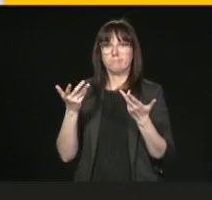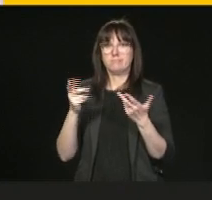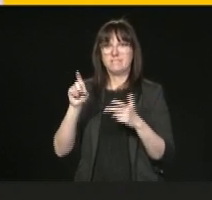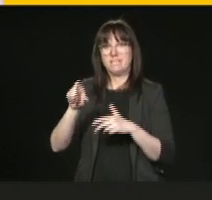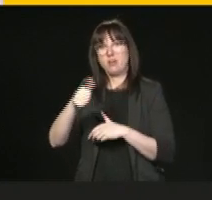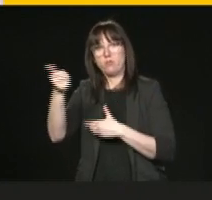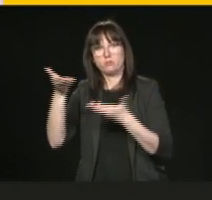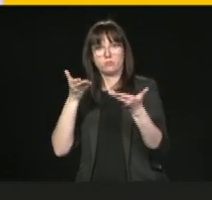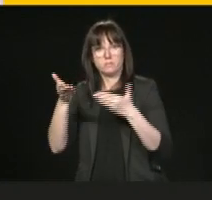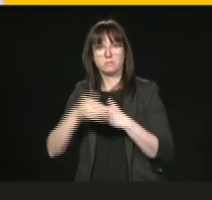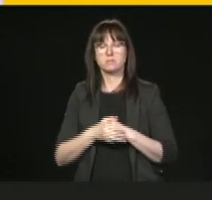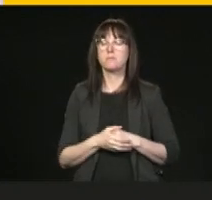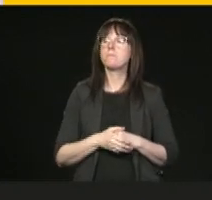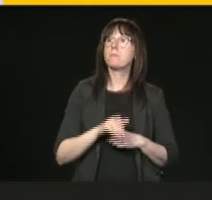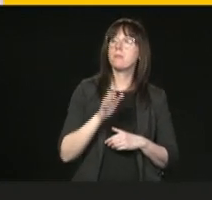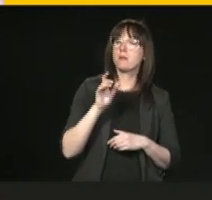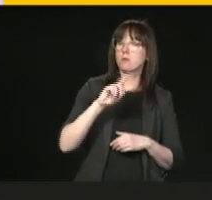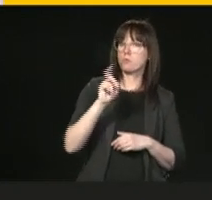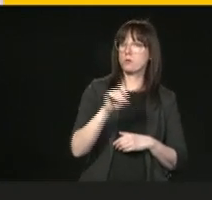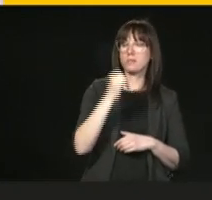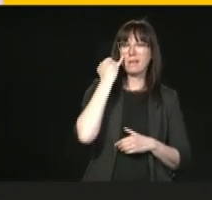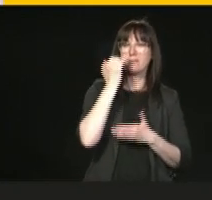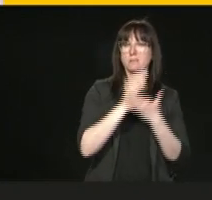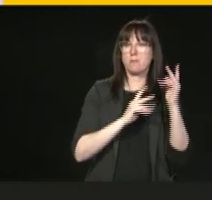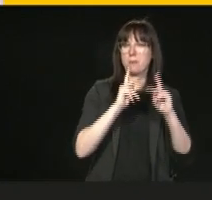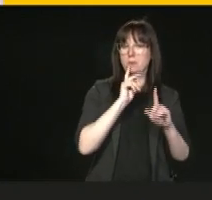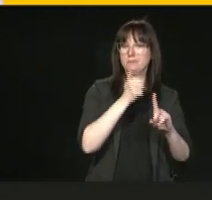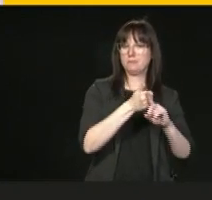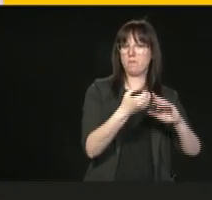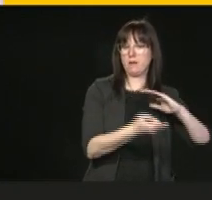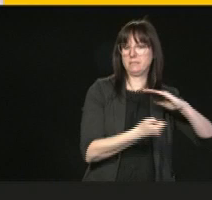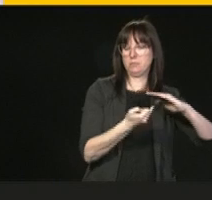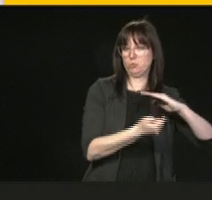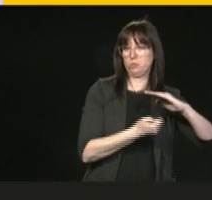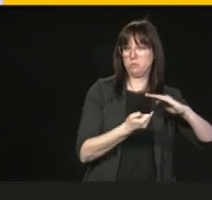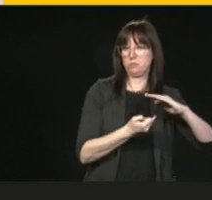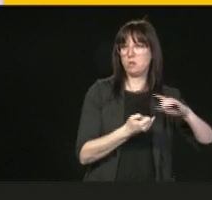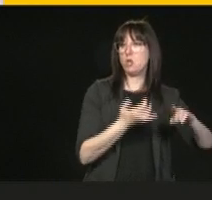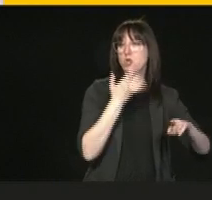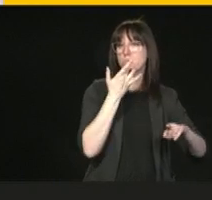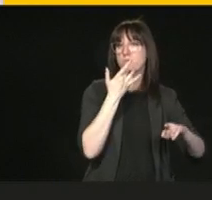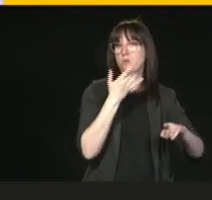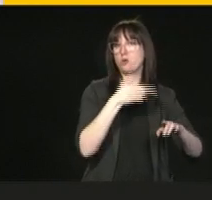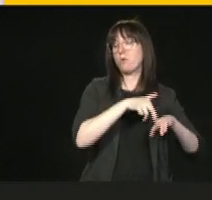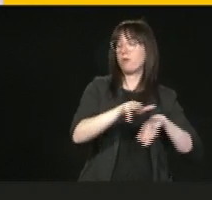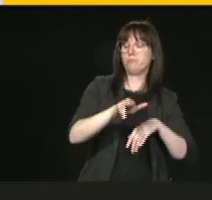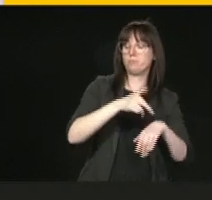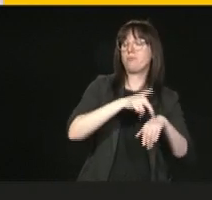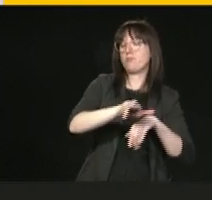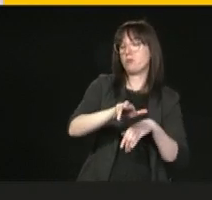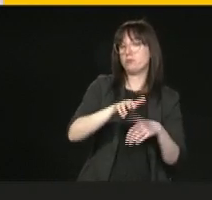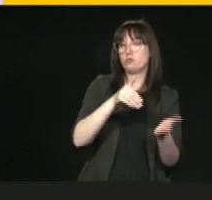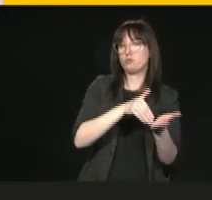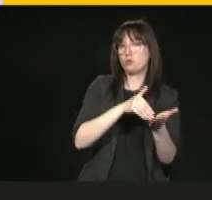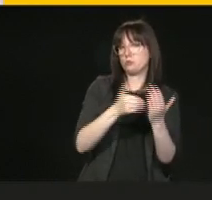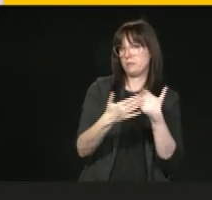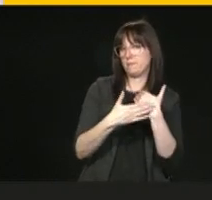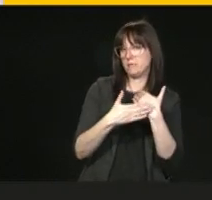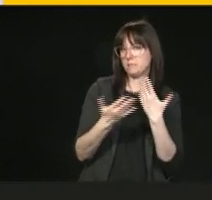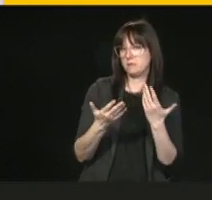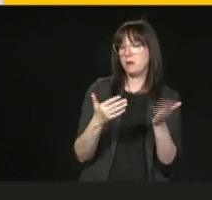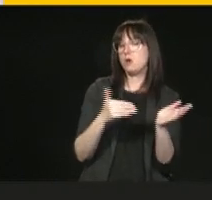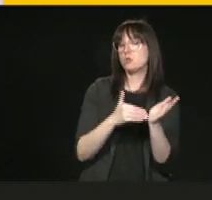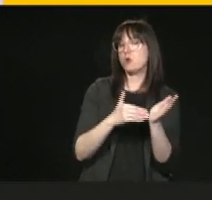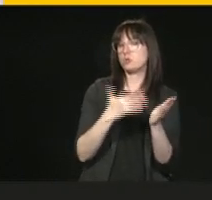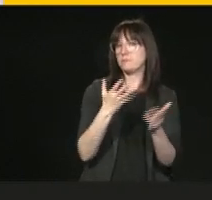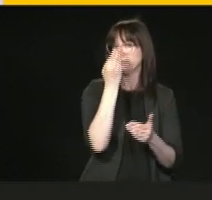14th day in self-isolation. Every time we've asked you about this, you've referred to doctors' advice. Can you tell us exactly what the doctors